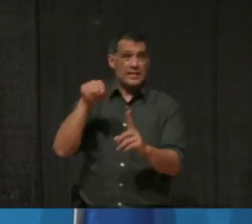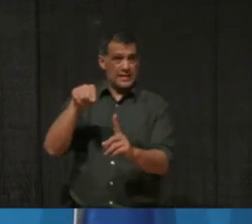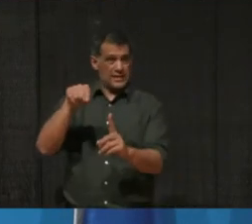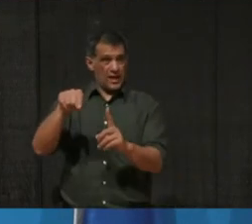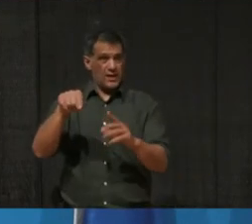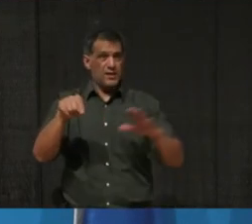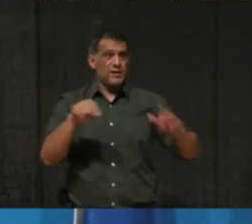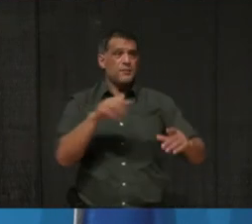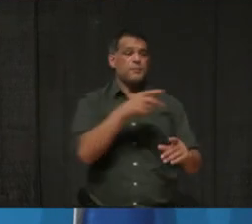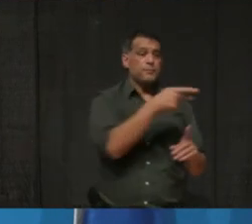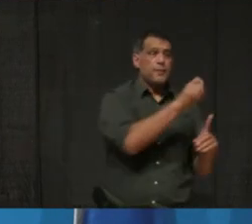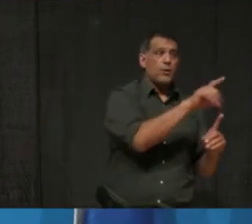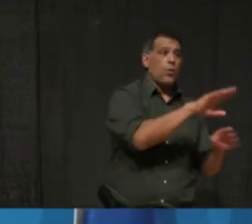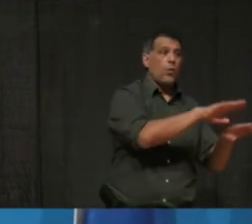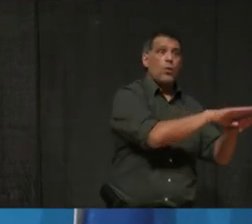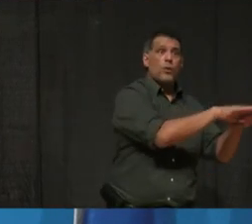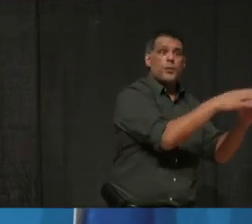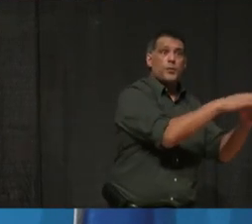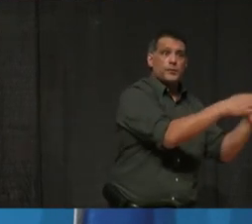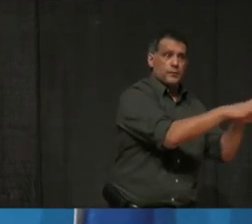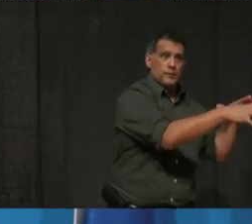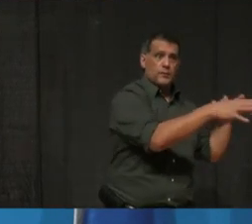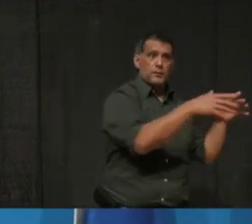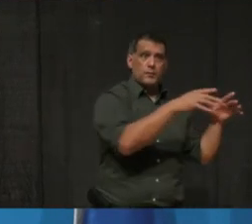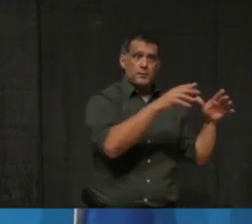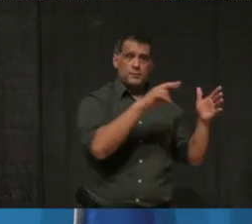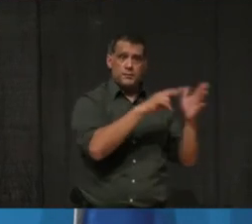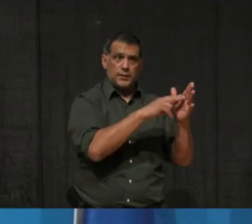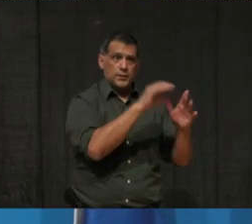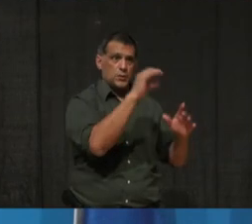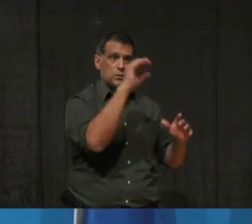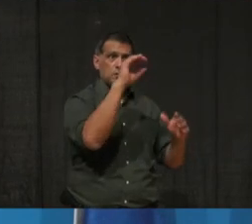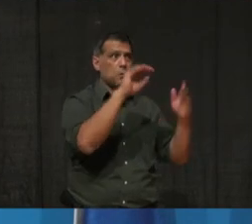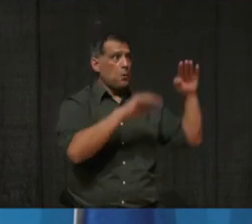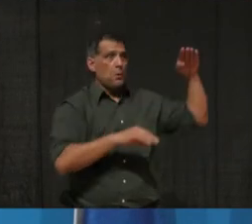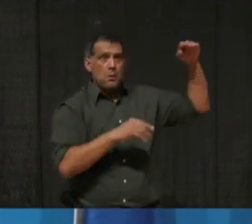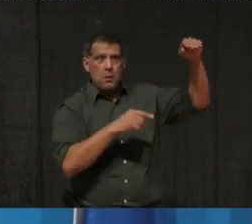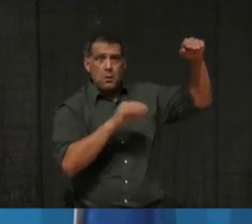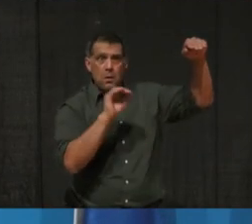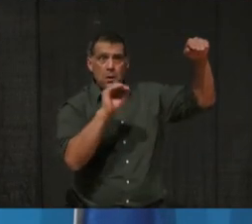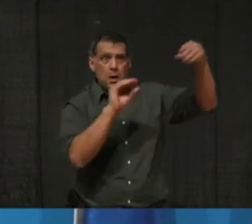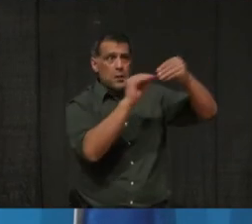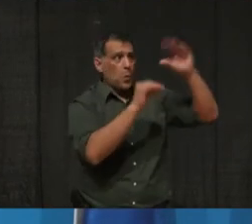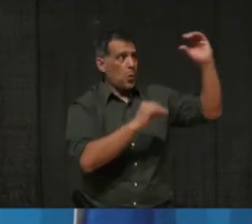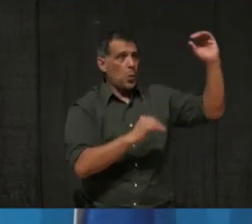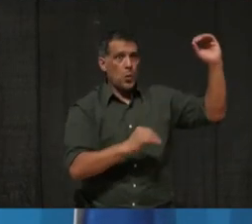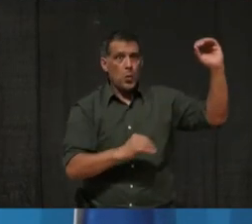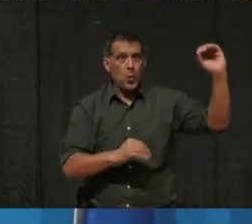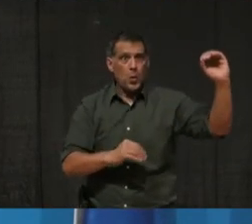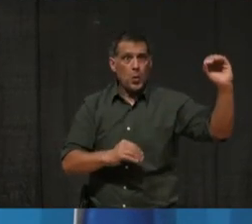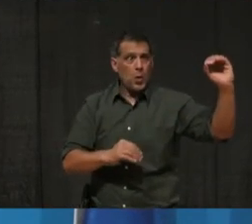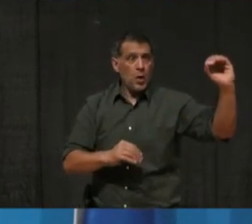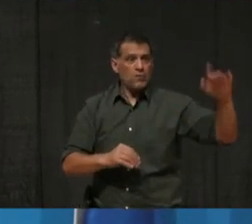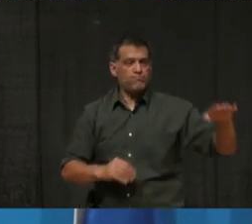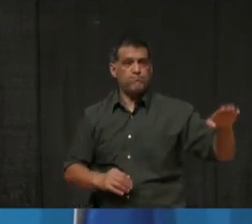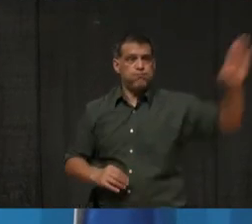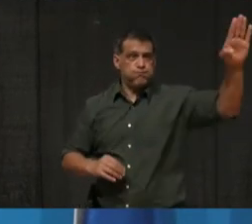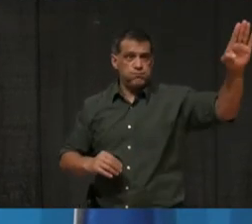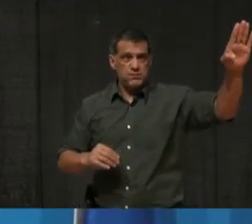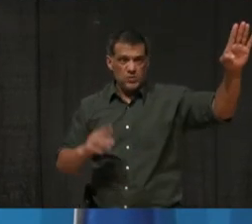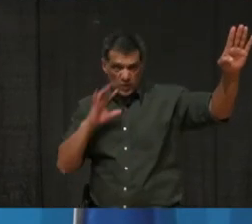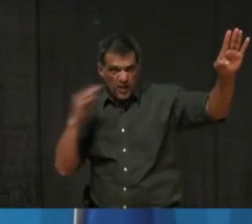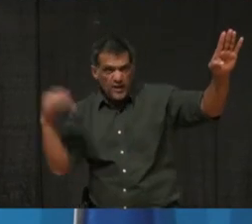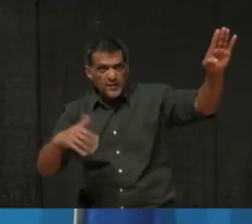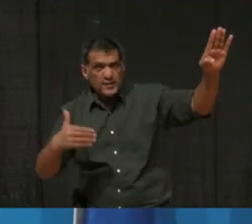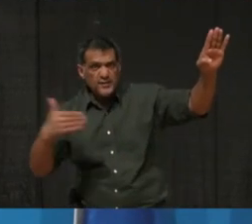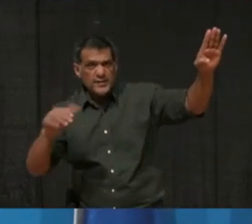reopens small business before reaching zero positive cases, are you concerned there'll be a repeat of what we saw in the second wave? Yeah,